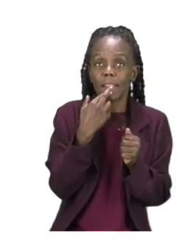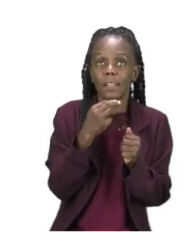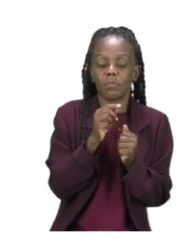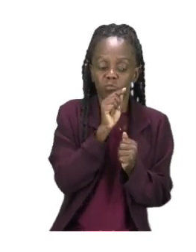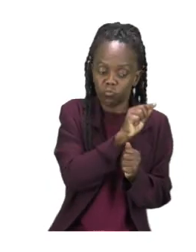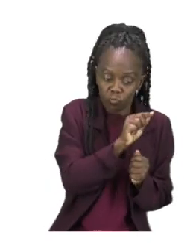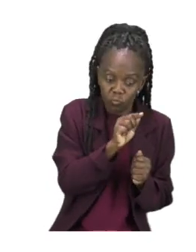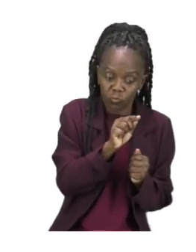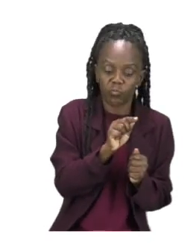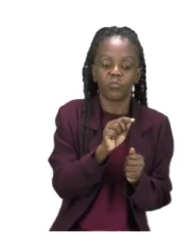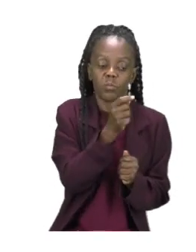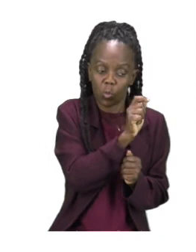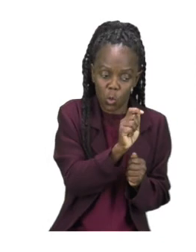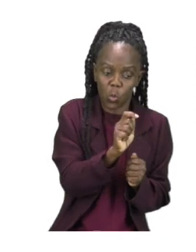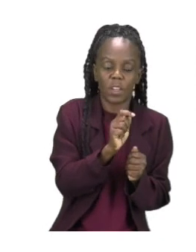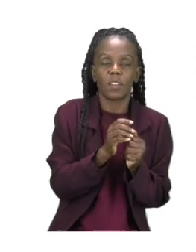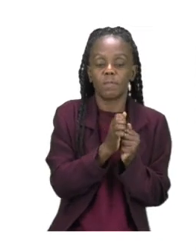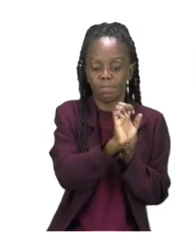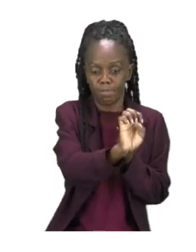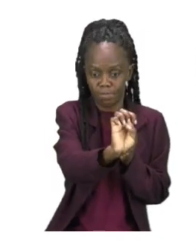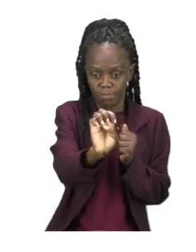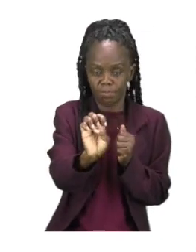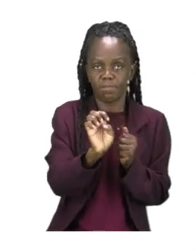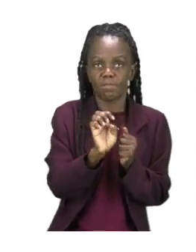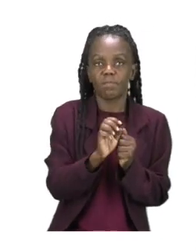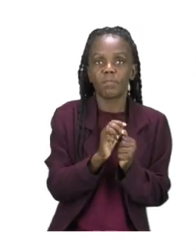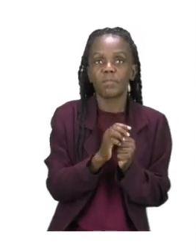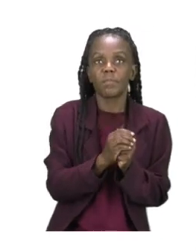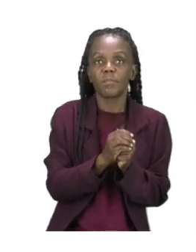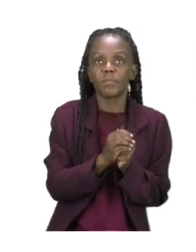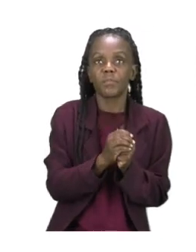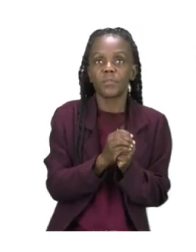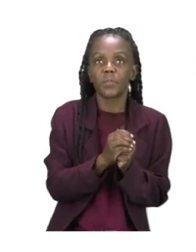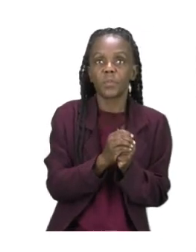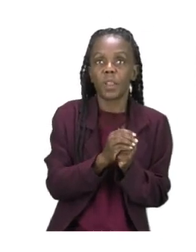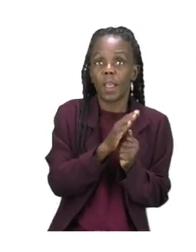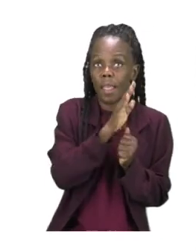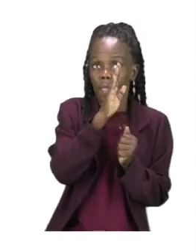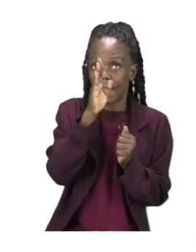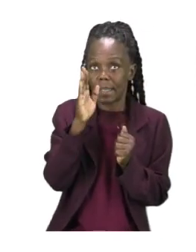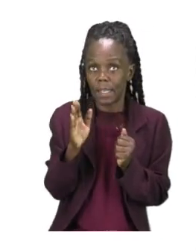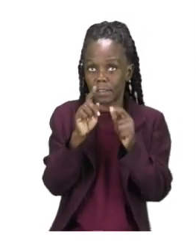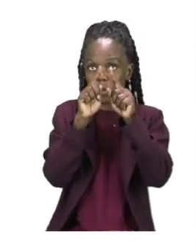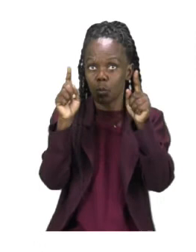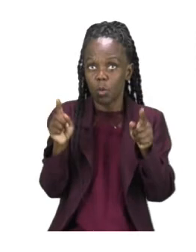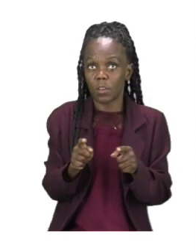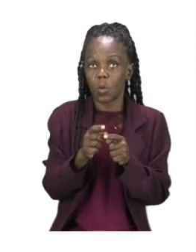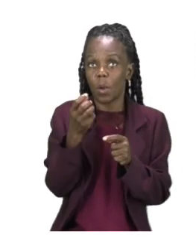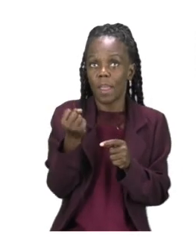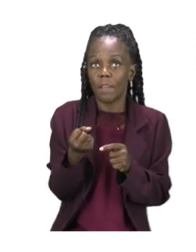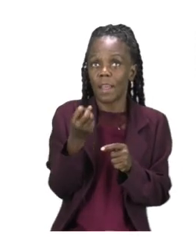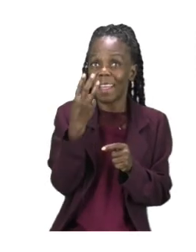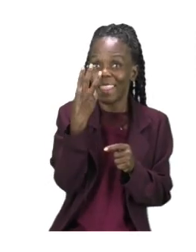Well done. The next one, where we have 3 people jumping. We need to find out